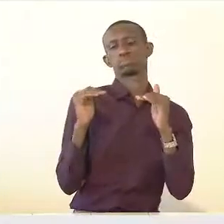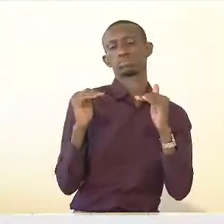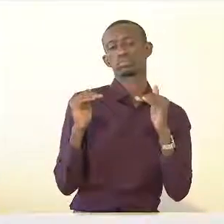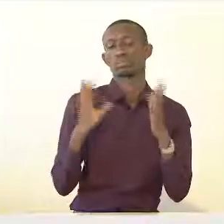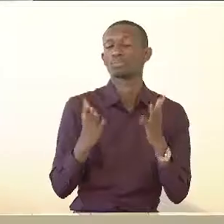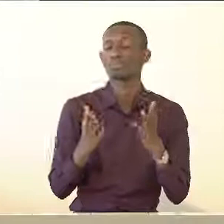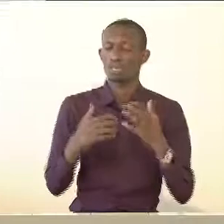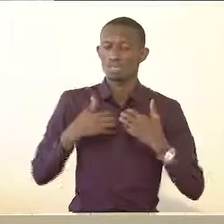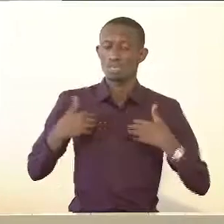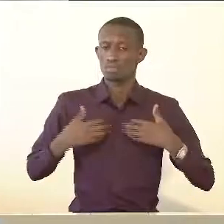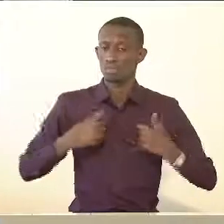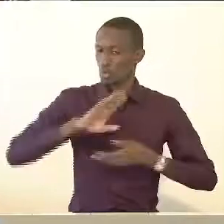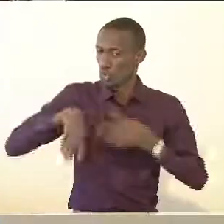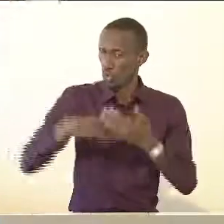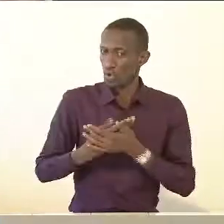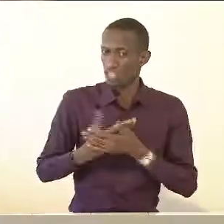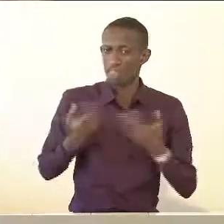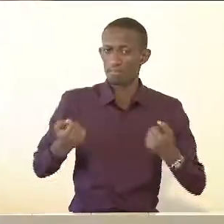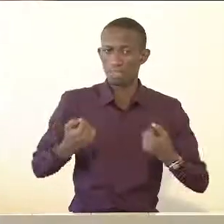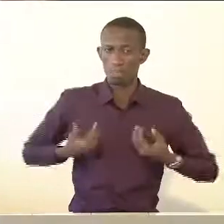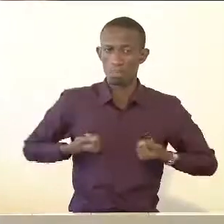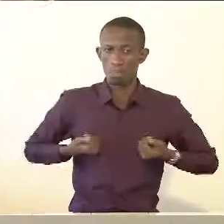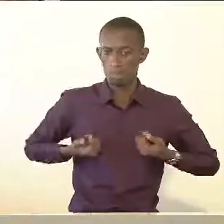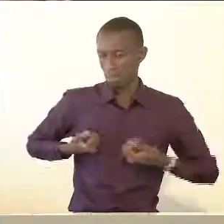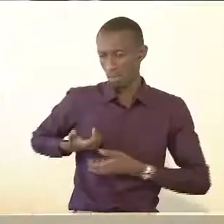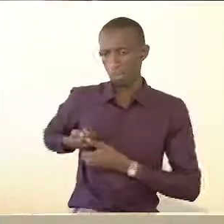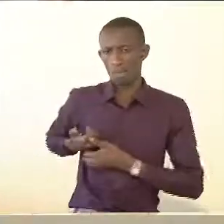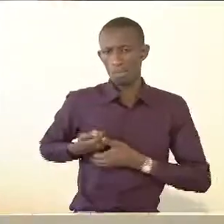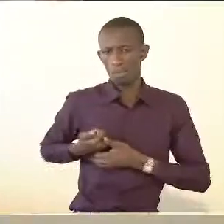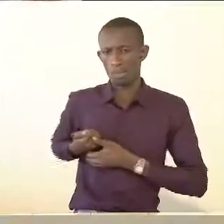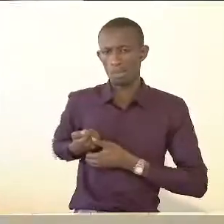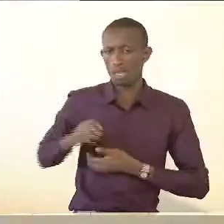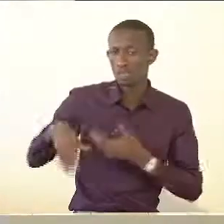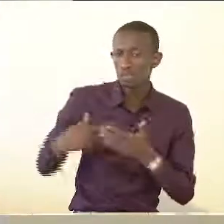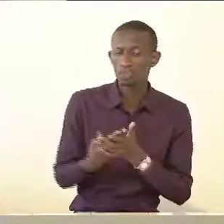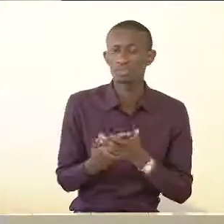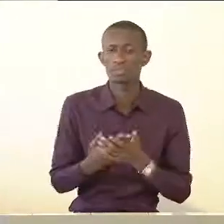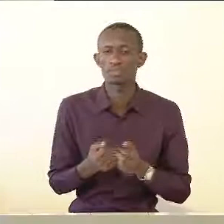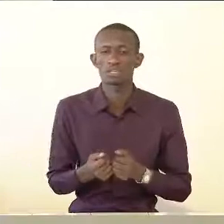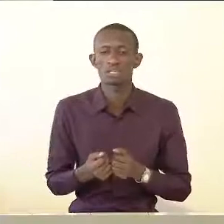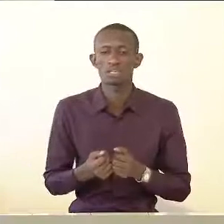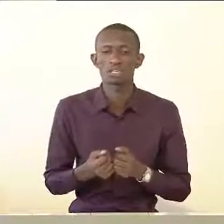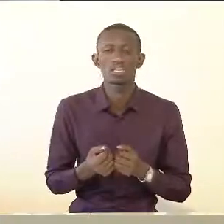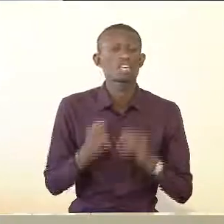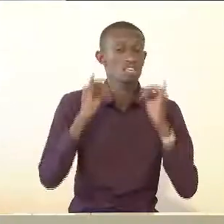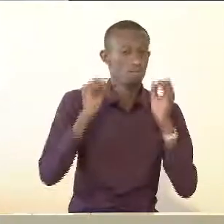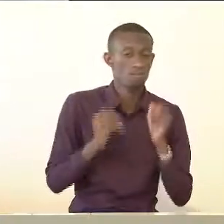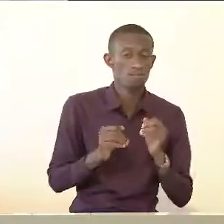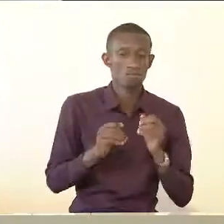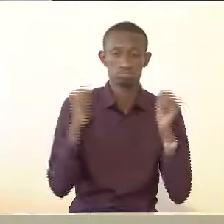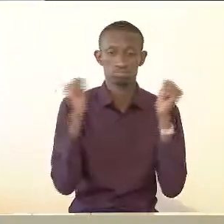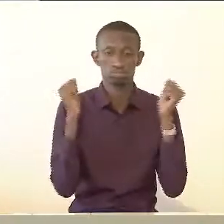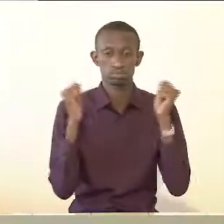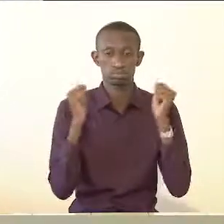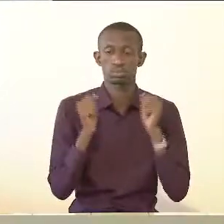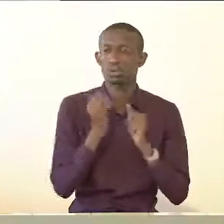they have a way of generating the temperature that has been lost, or how to generate a temperature when the temperature is very